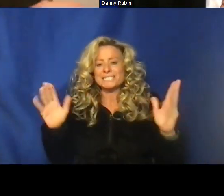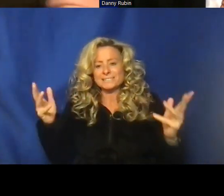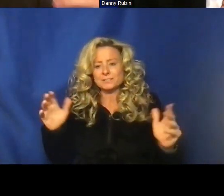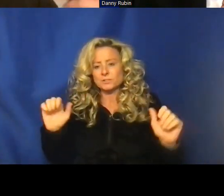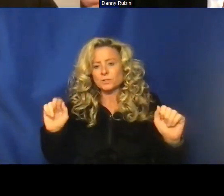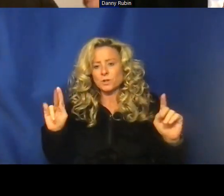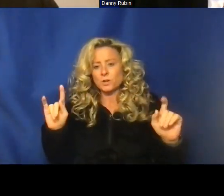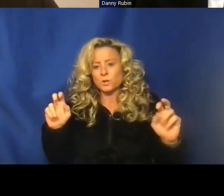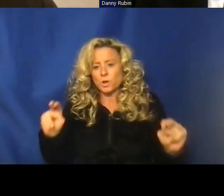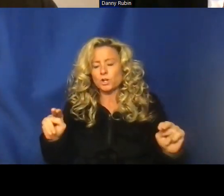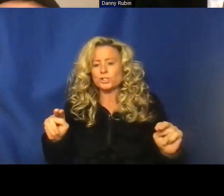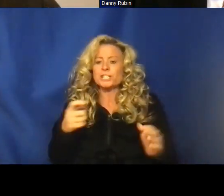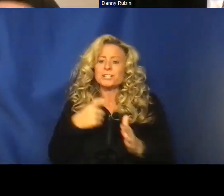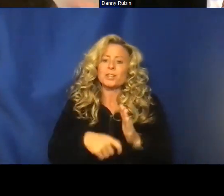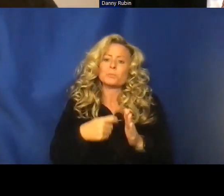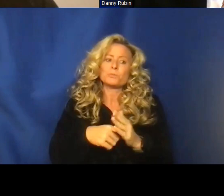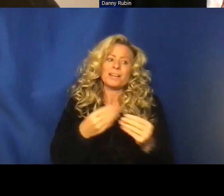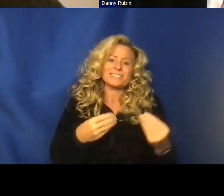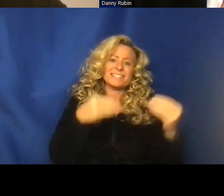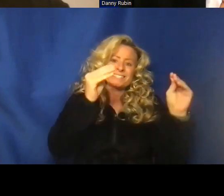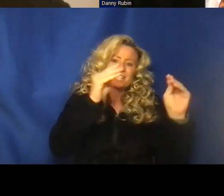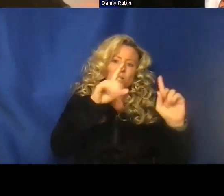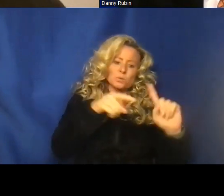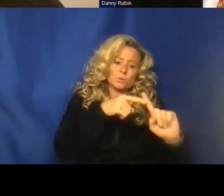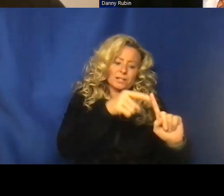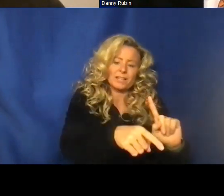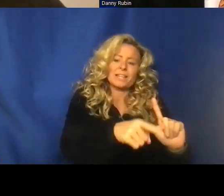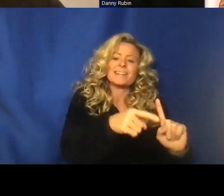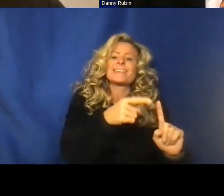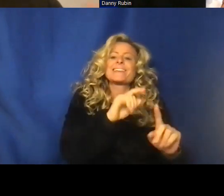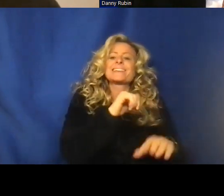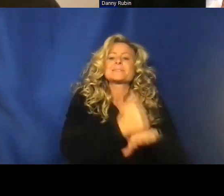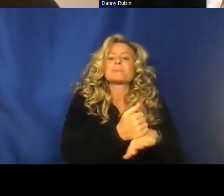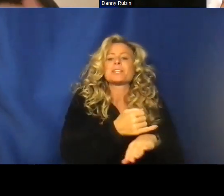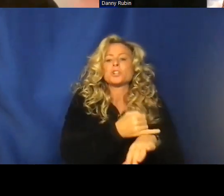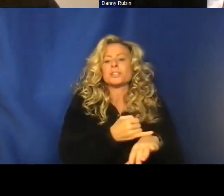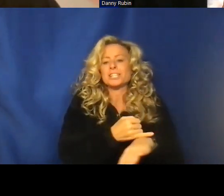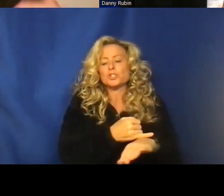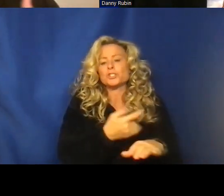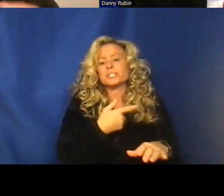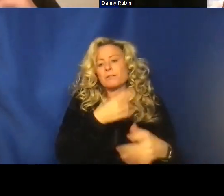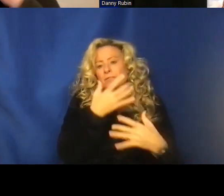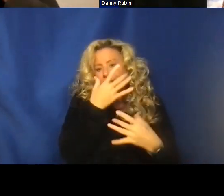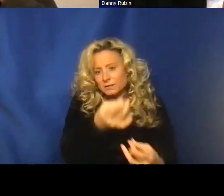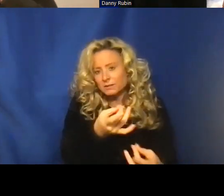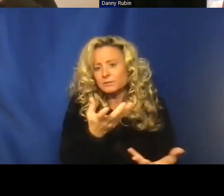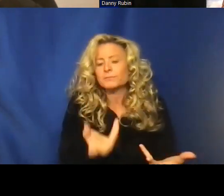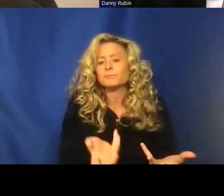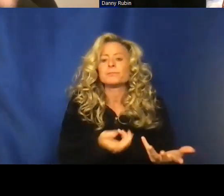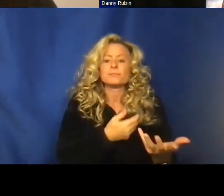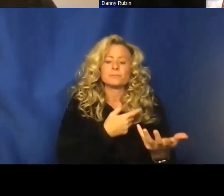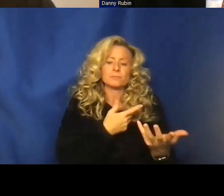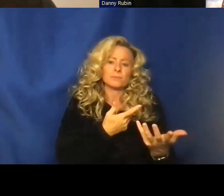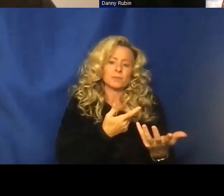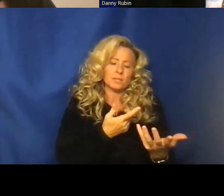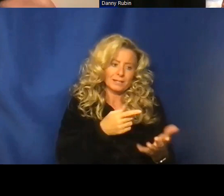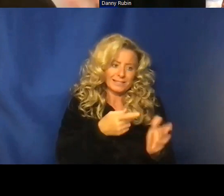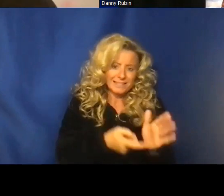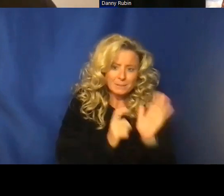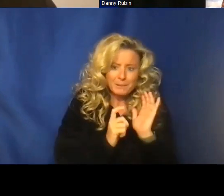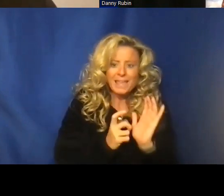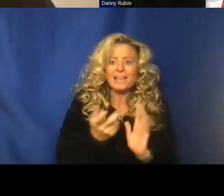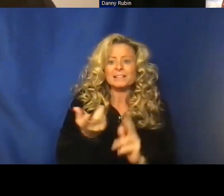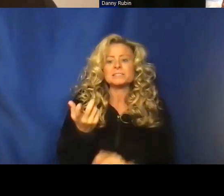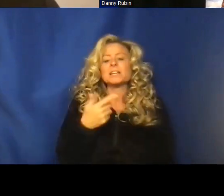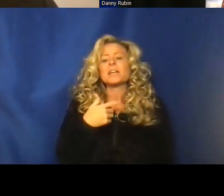the price that a card sells for when we sell it is based on the interest, the demand that people want to buy it. There's a